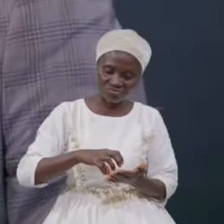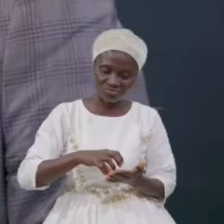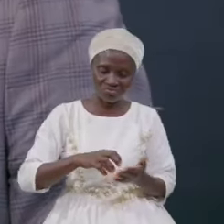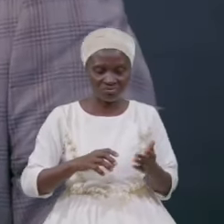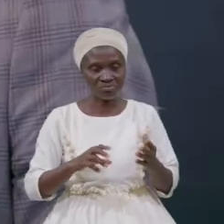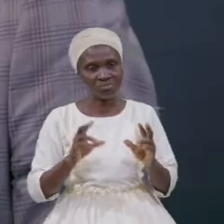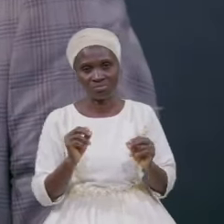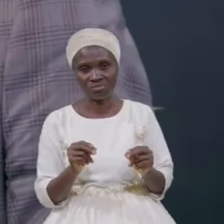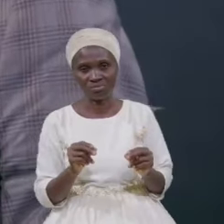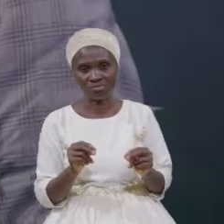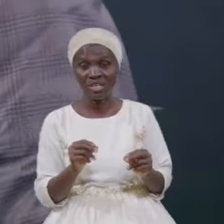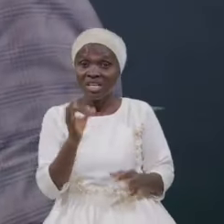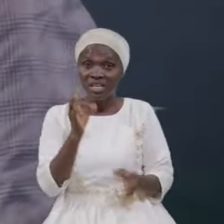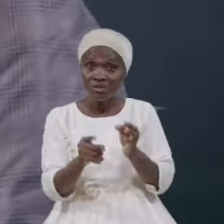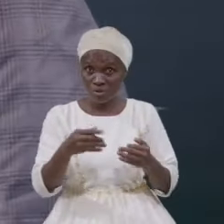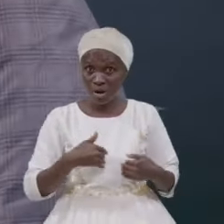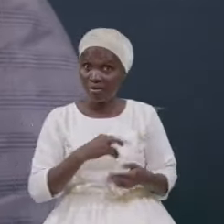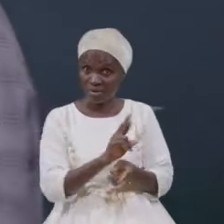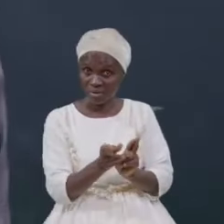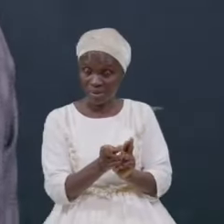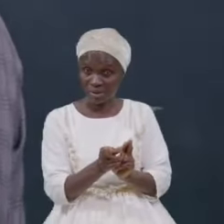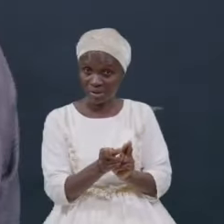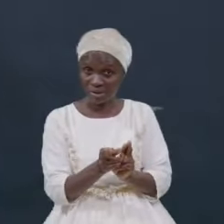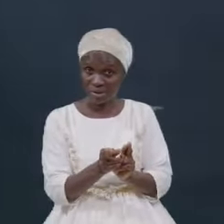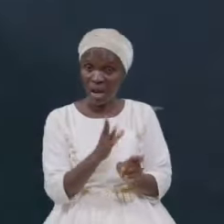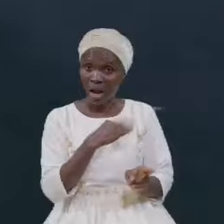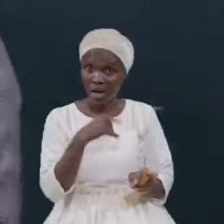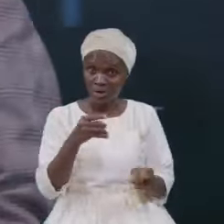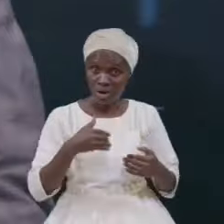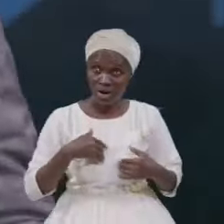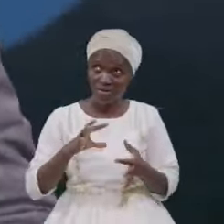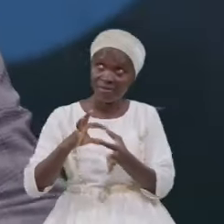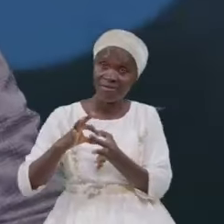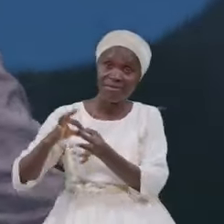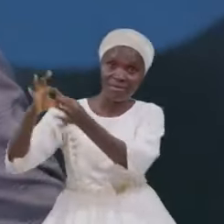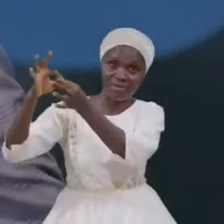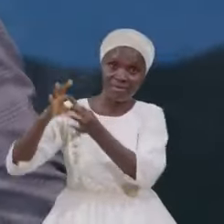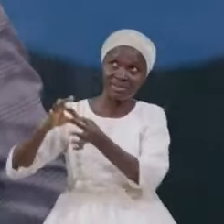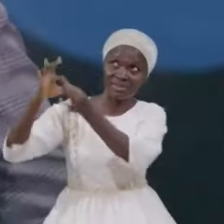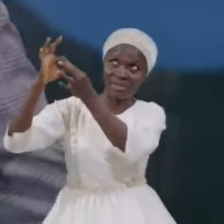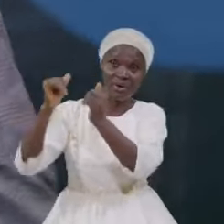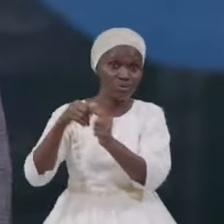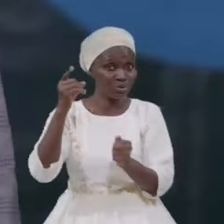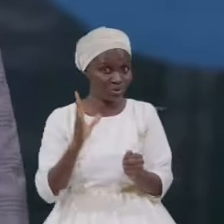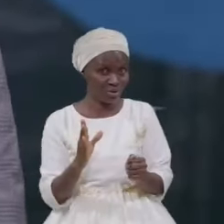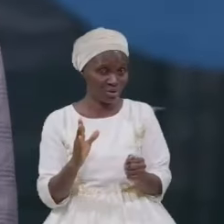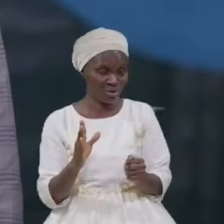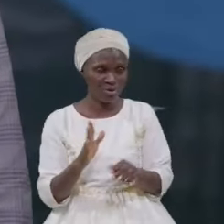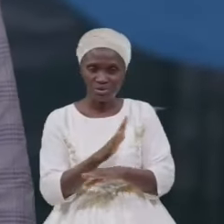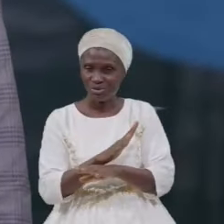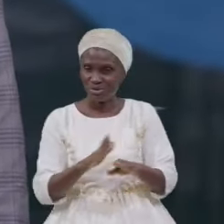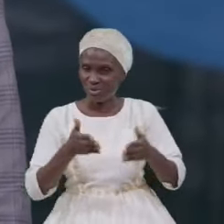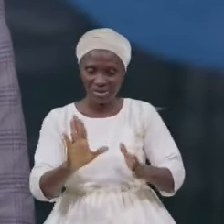your heart be troubled. If you have confessed your sin and forsaken your sin, let not